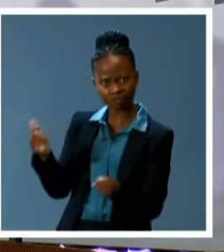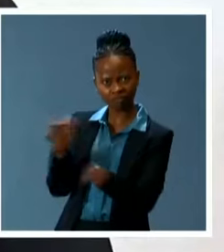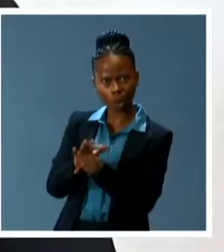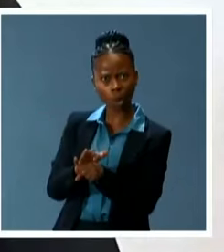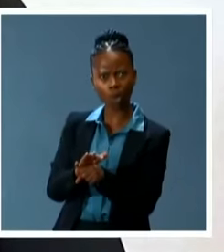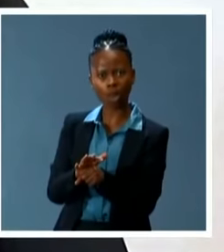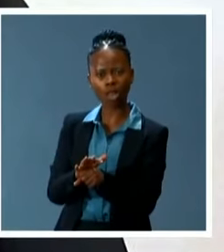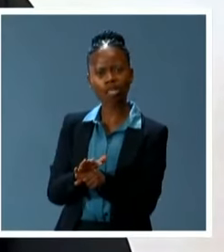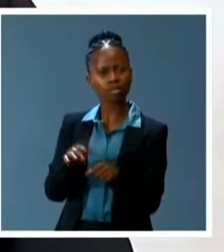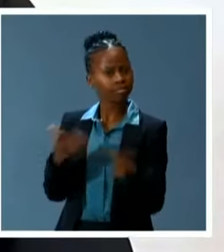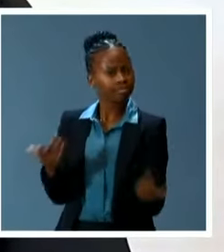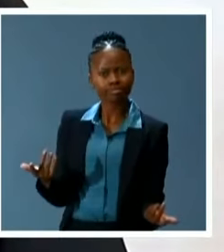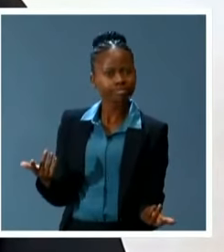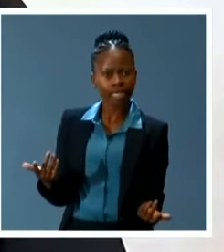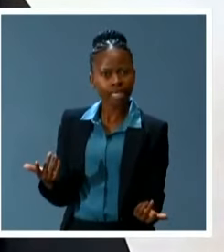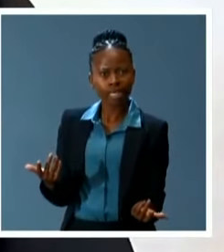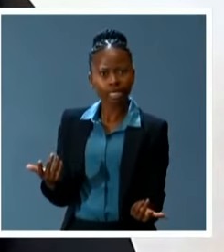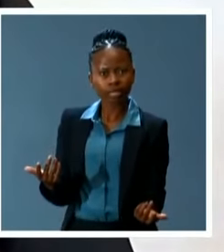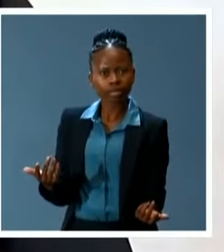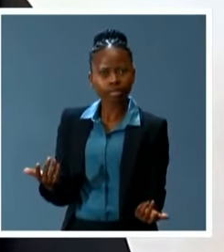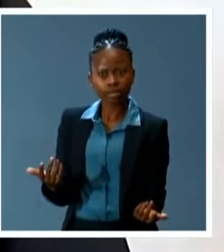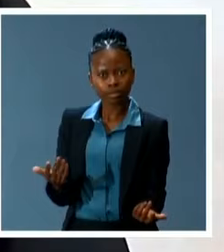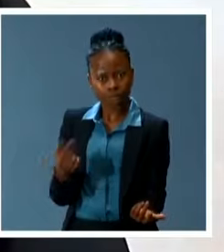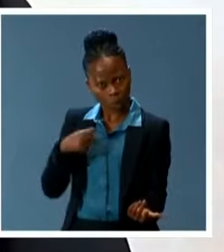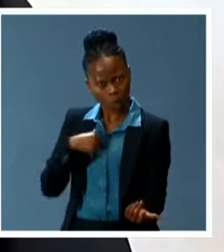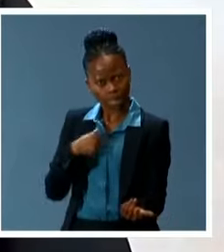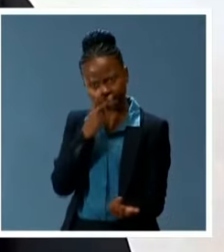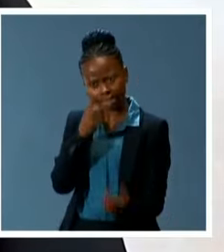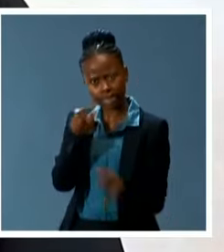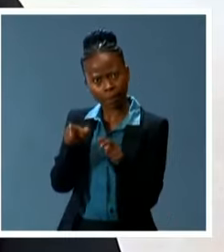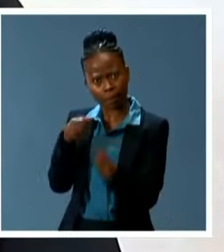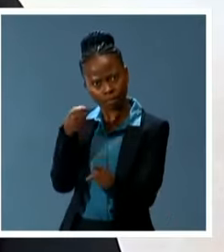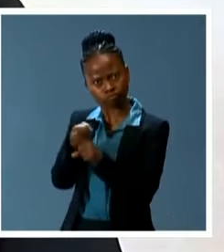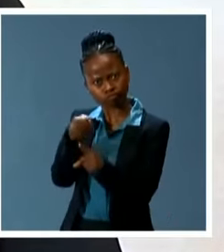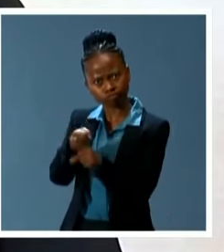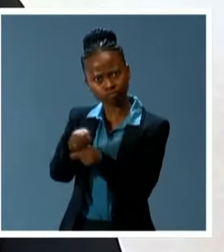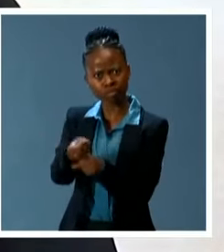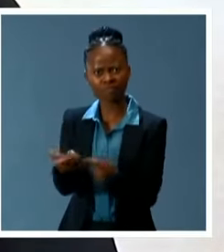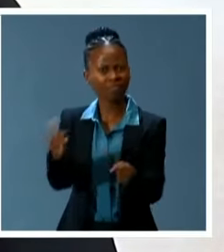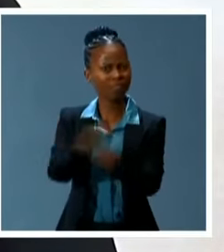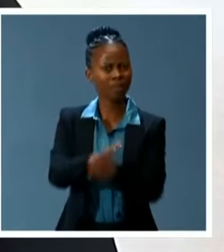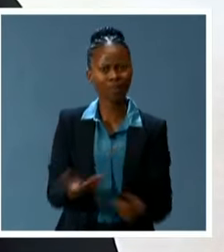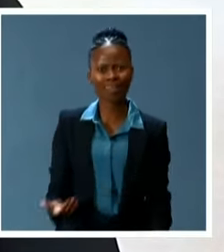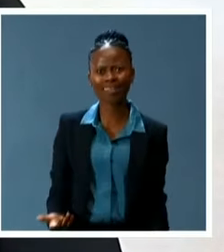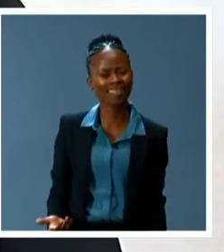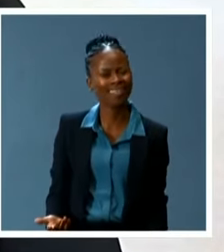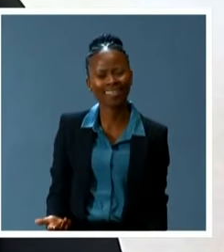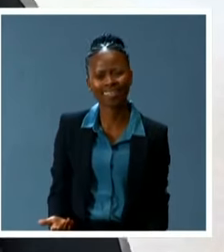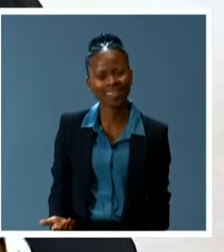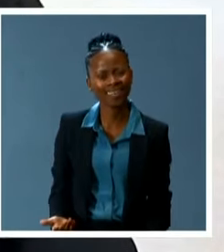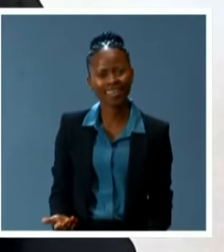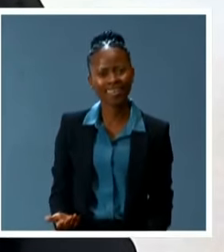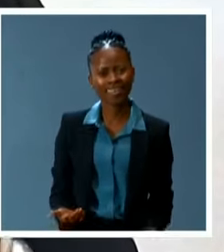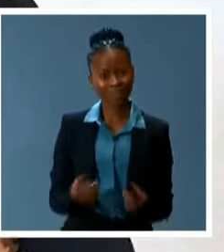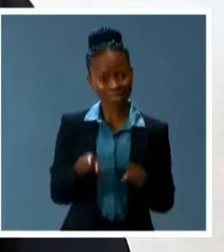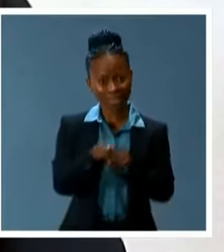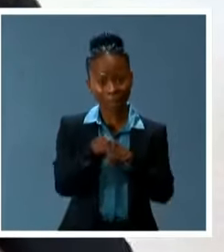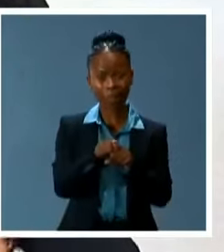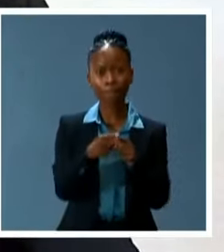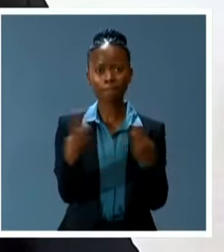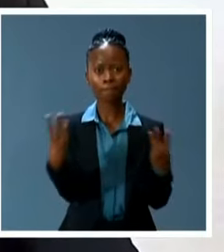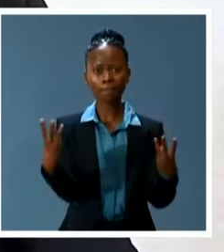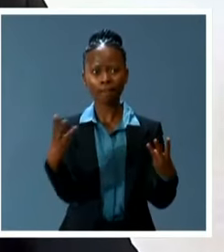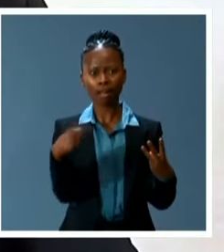in Minneapolis. We see the extraordinary dynamism of people everywhere,